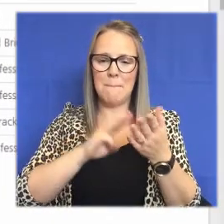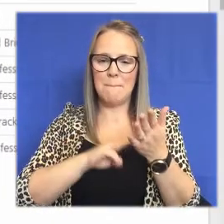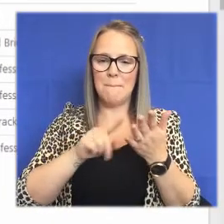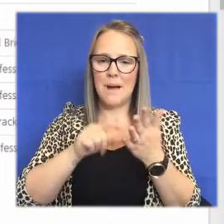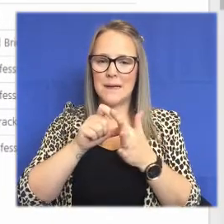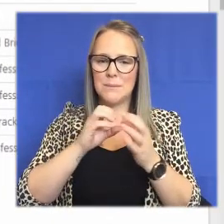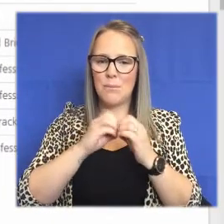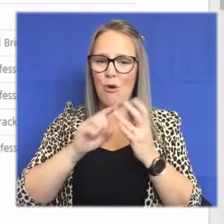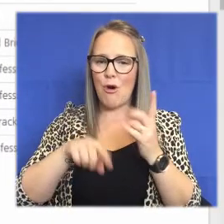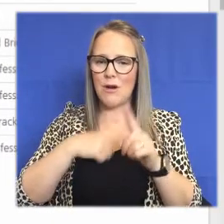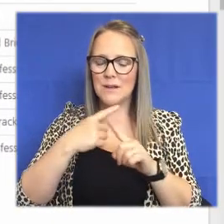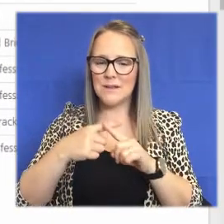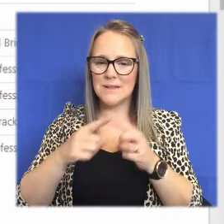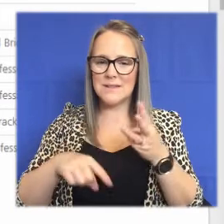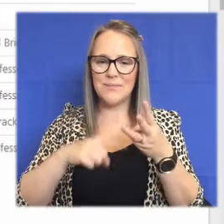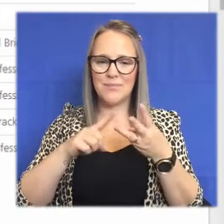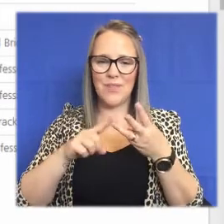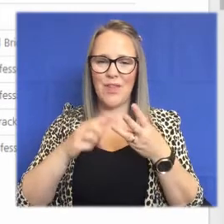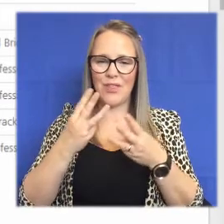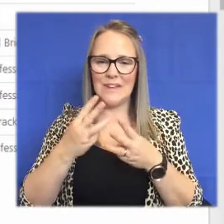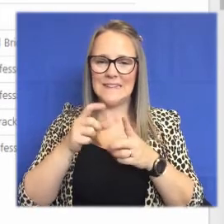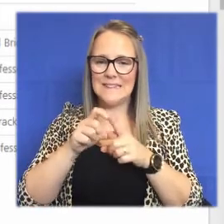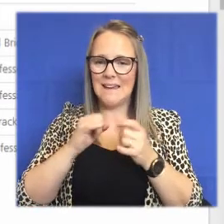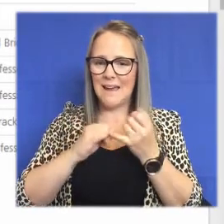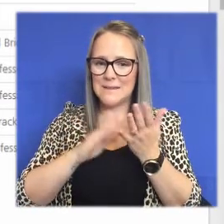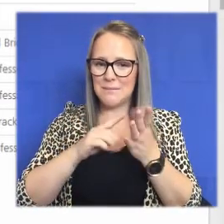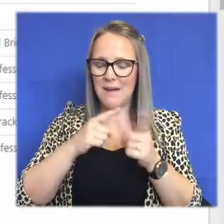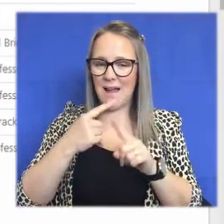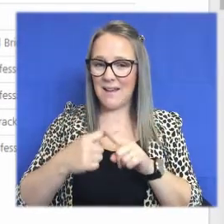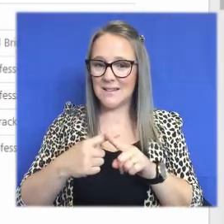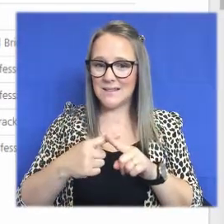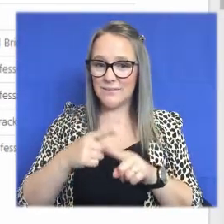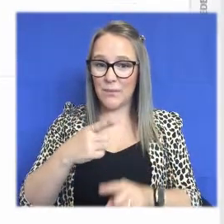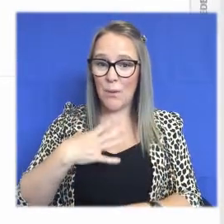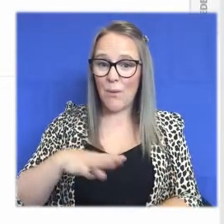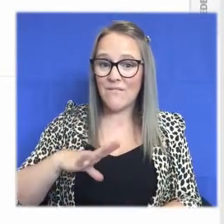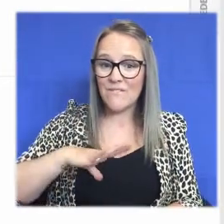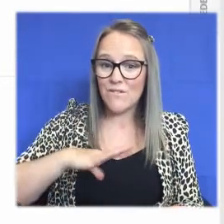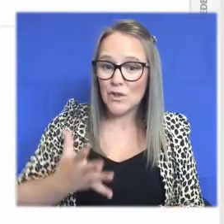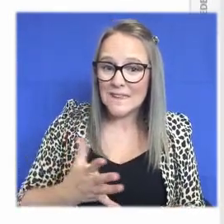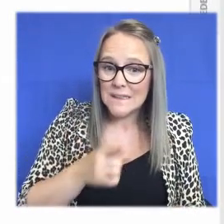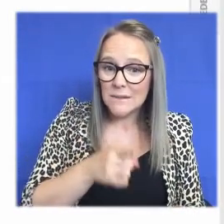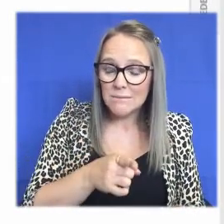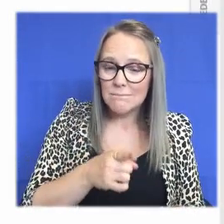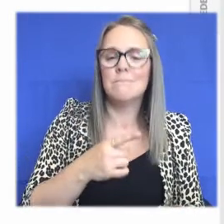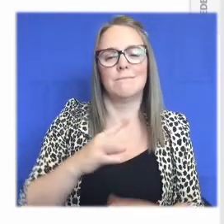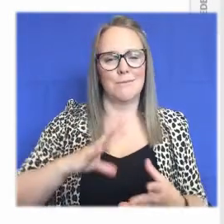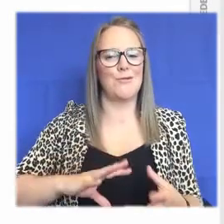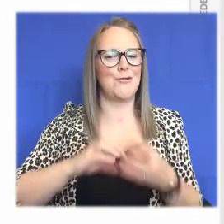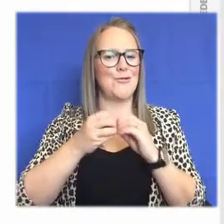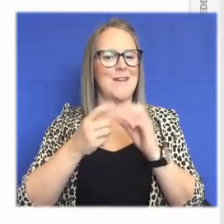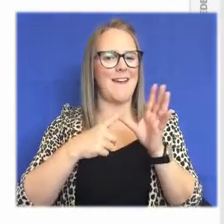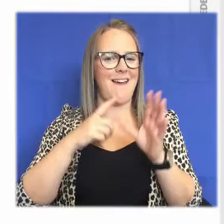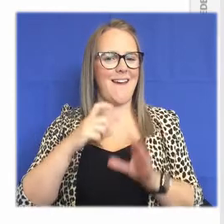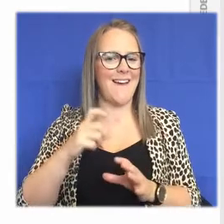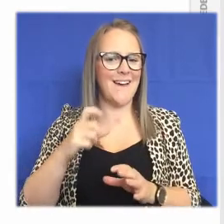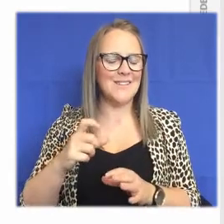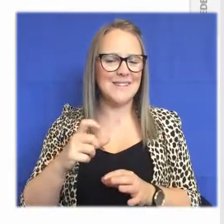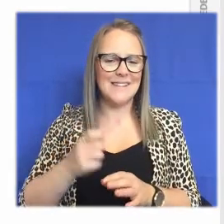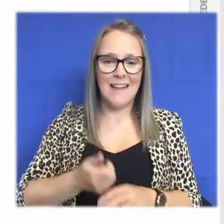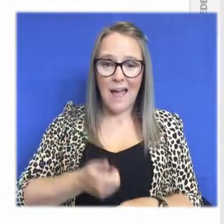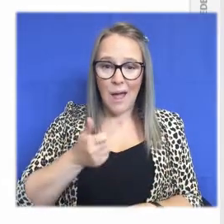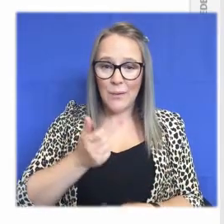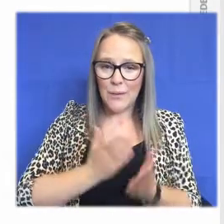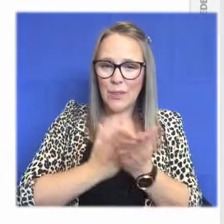3D Studio Max, and all you need to do to get it completely free is basically create an account, which